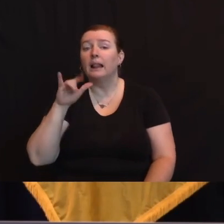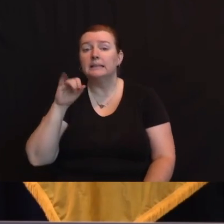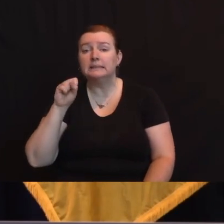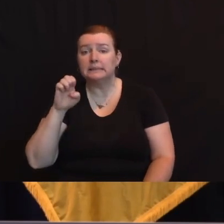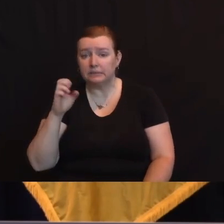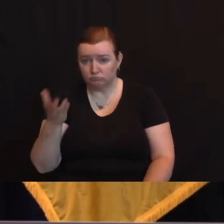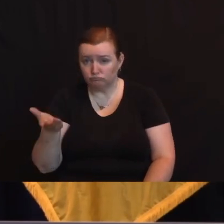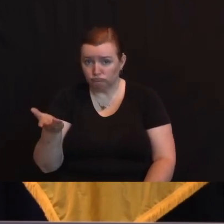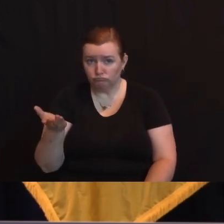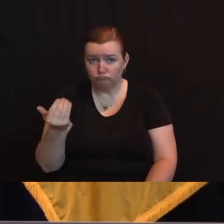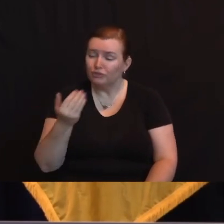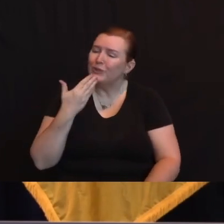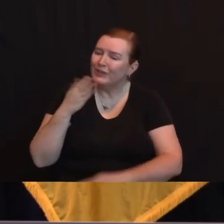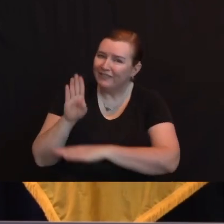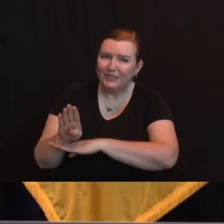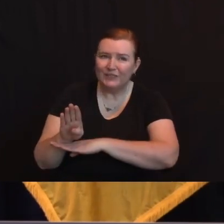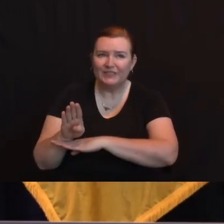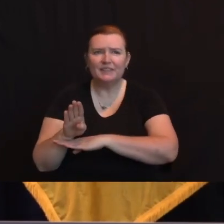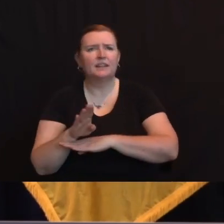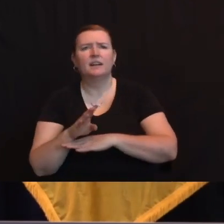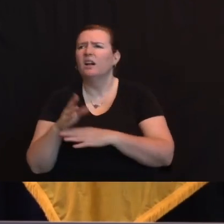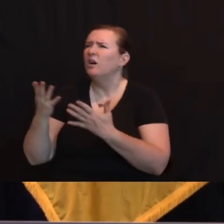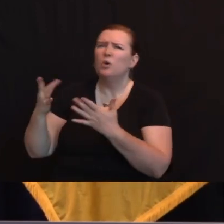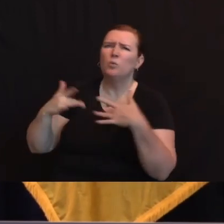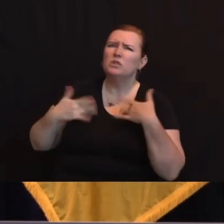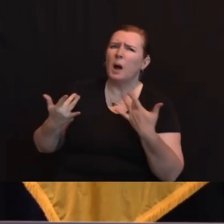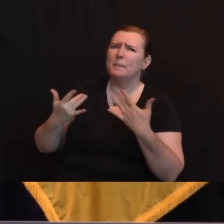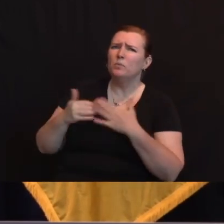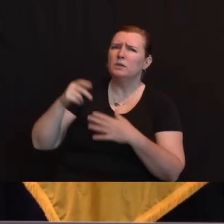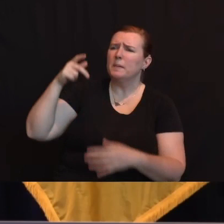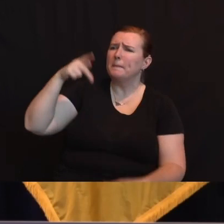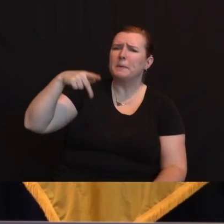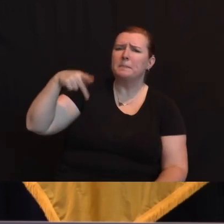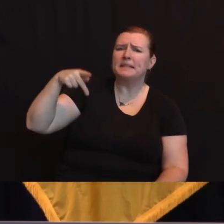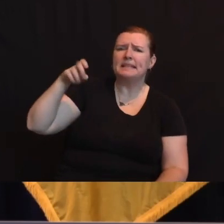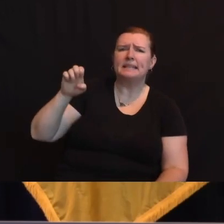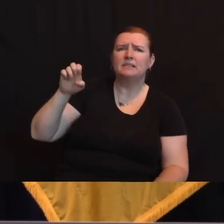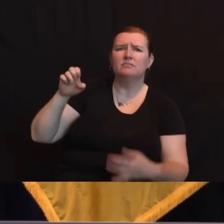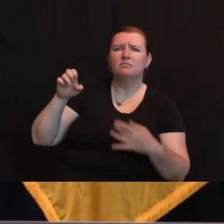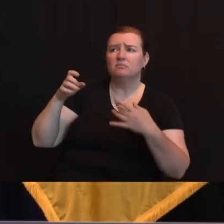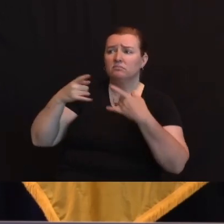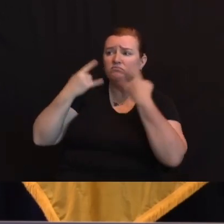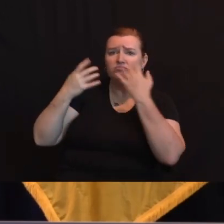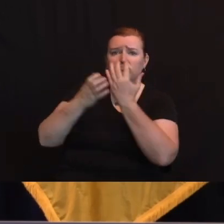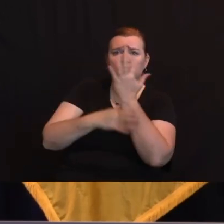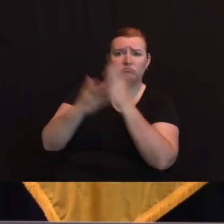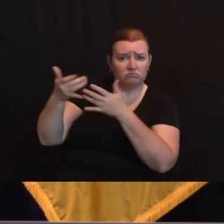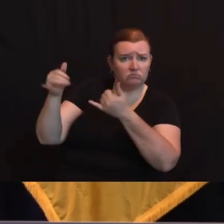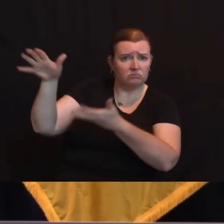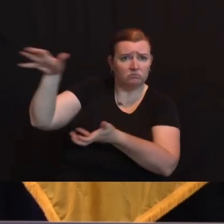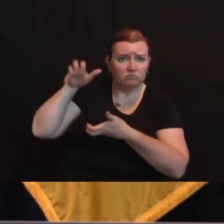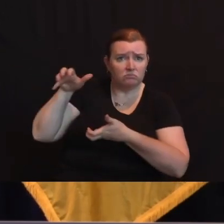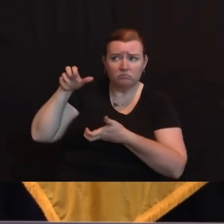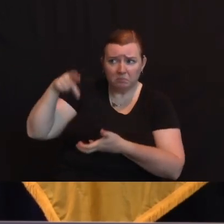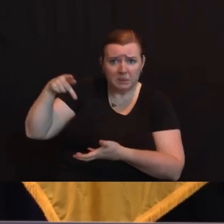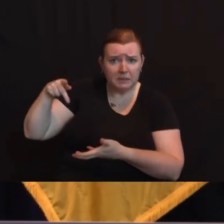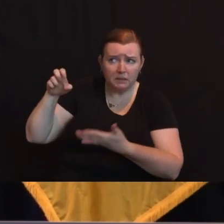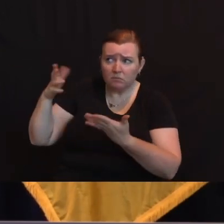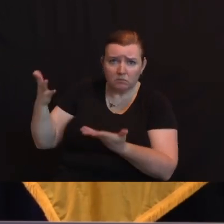afternoon. What's the PPE situation? Are we still acquiring ventilators for New Jersey's